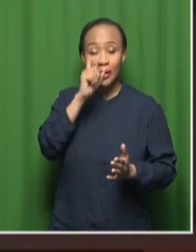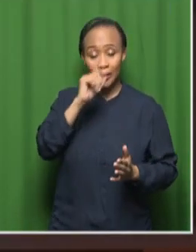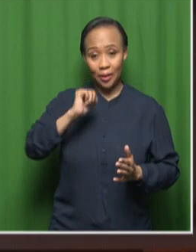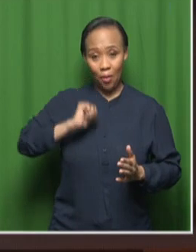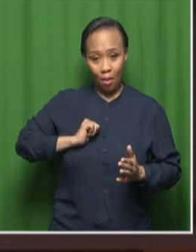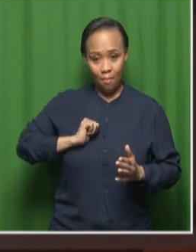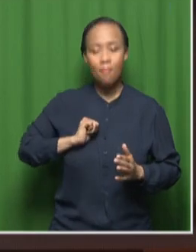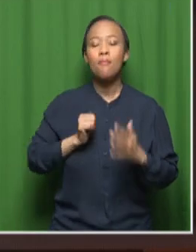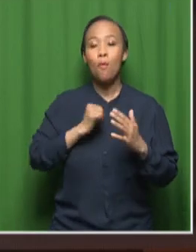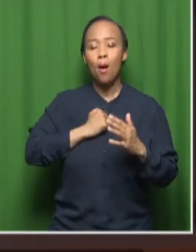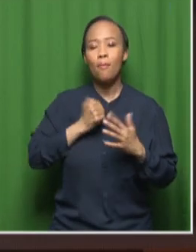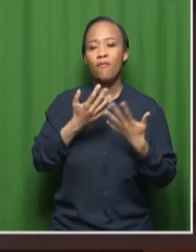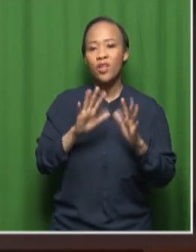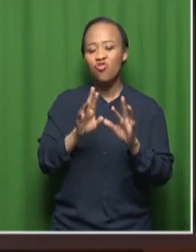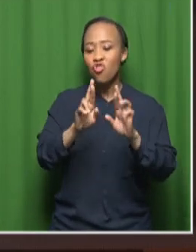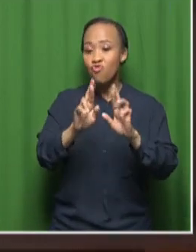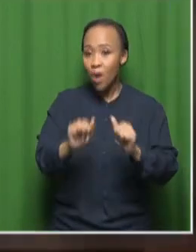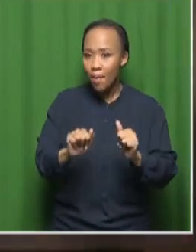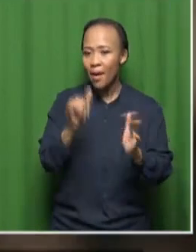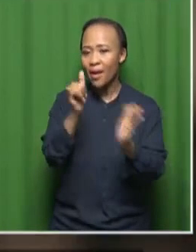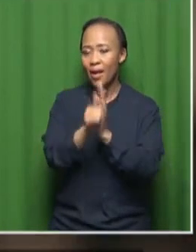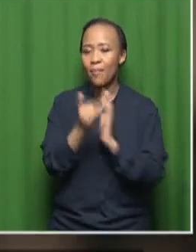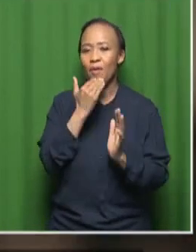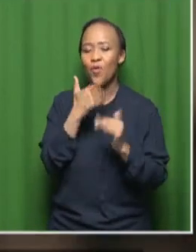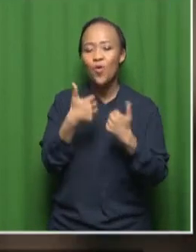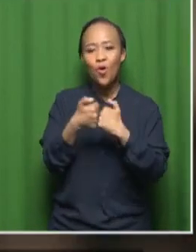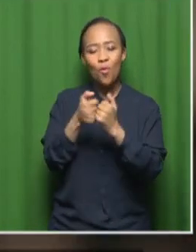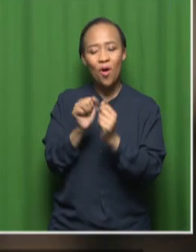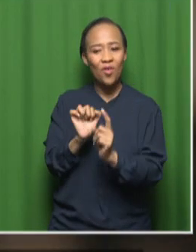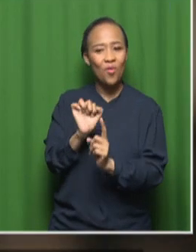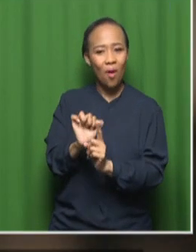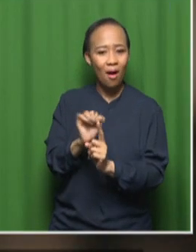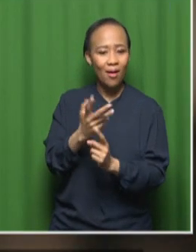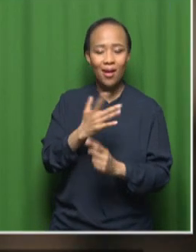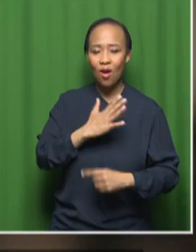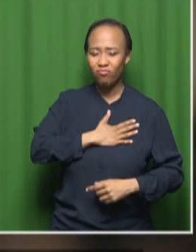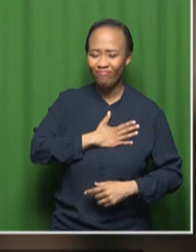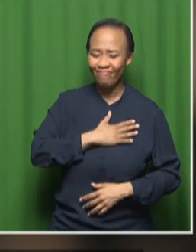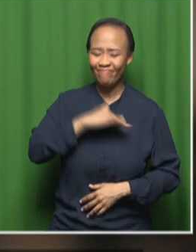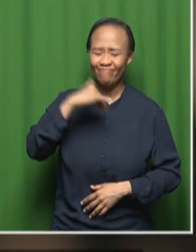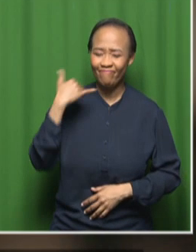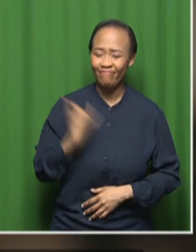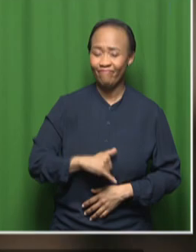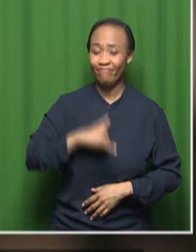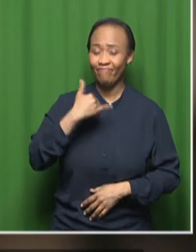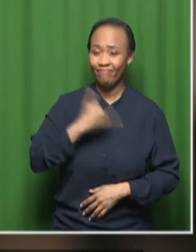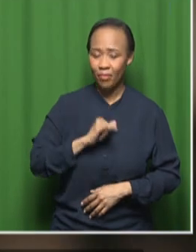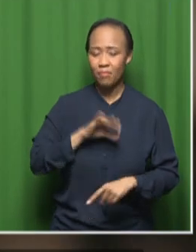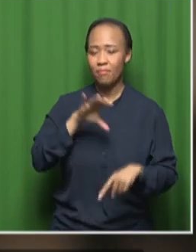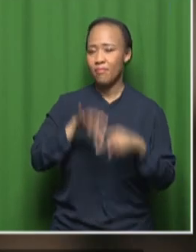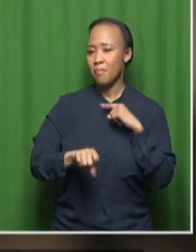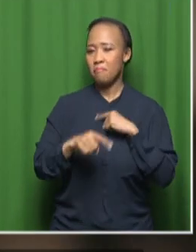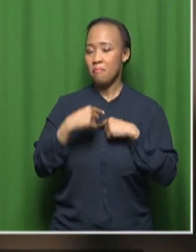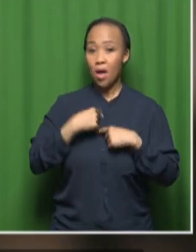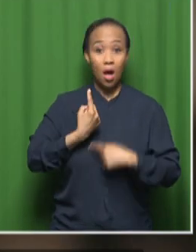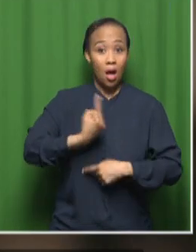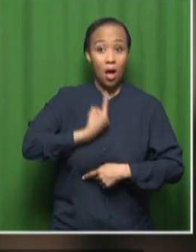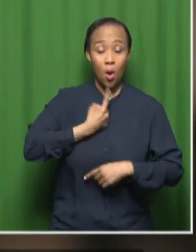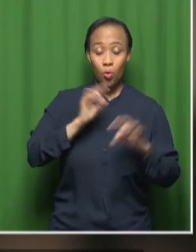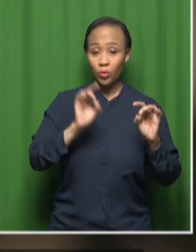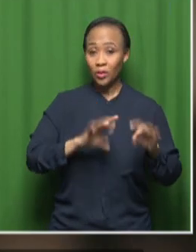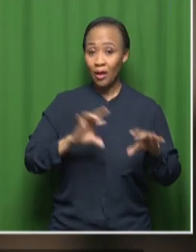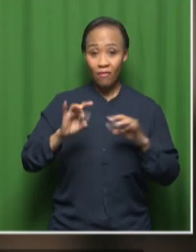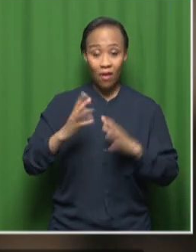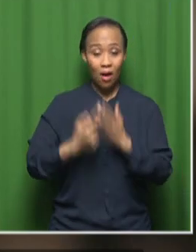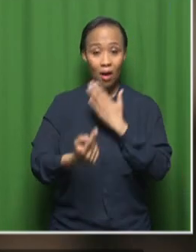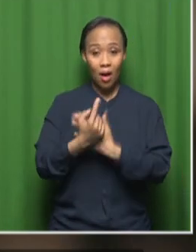in 2016 by her then boyfriend. Yeah. So because of the pain and everything, and I realized that I'm not the only one going through this, I decided to pen this book down to make